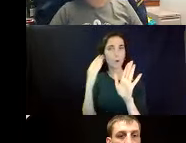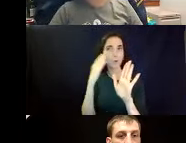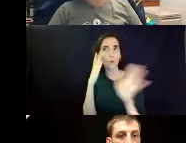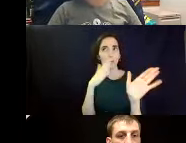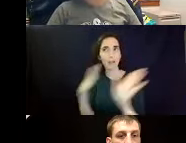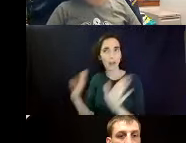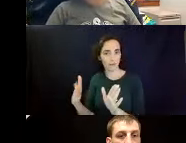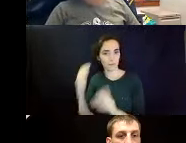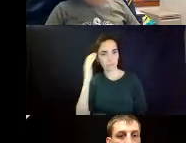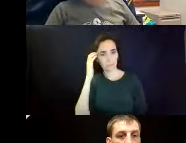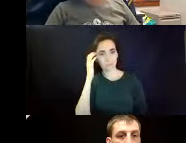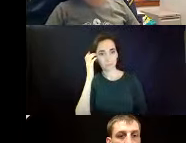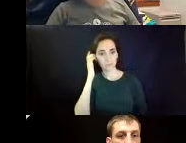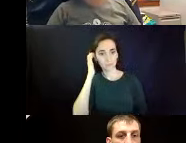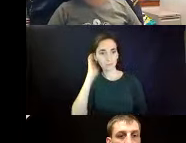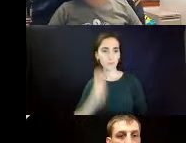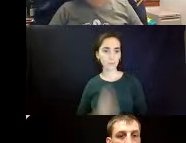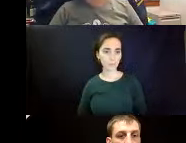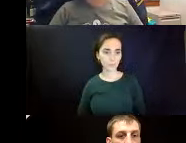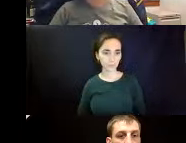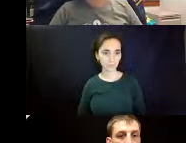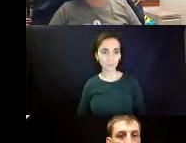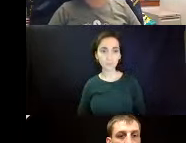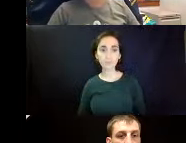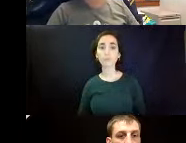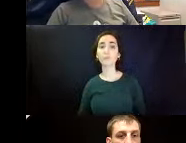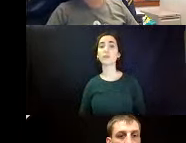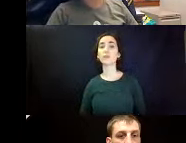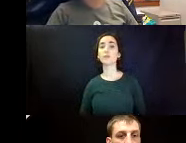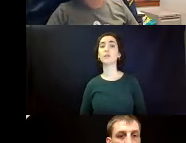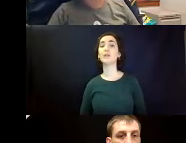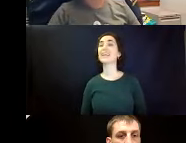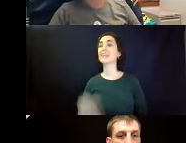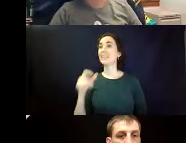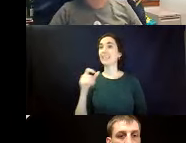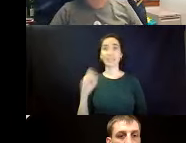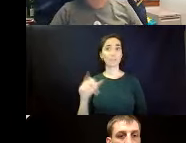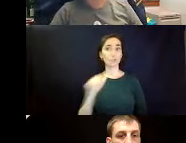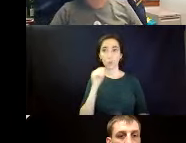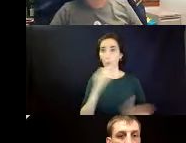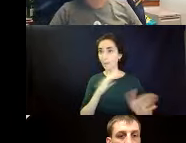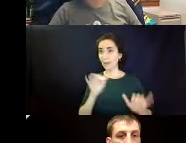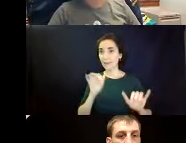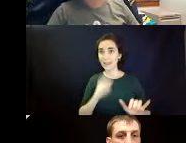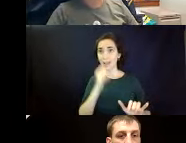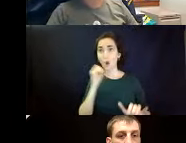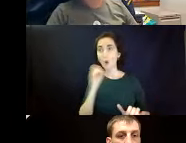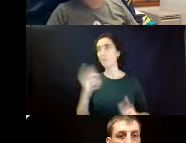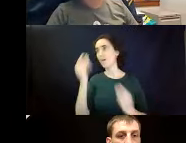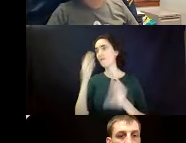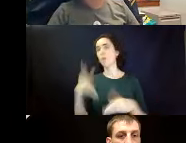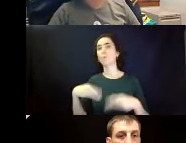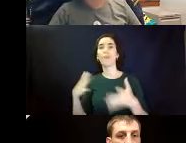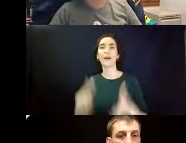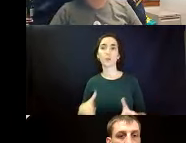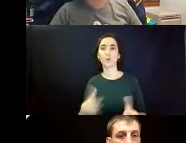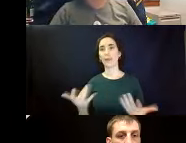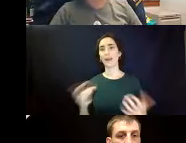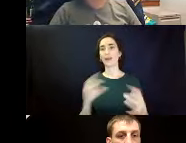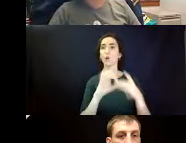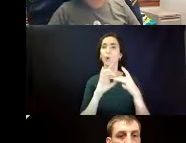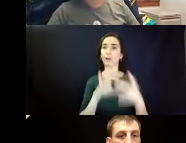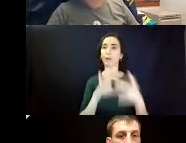Let any providers, including support coordinators, know if you don't plan to stay at home. This is important because not only that